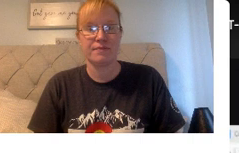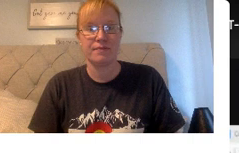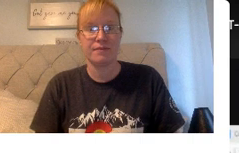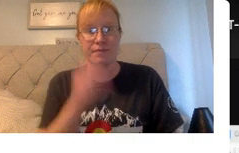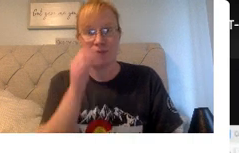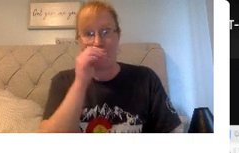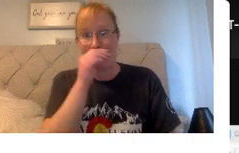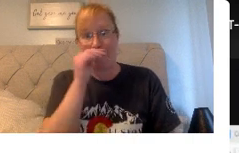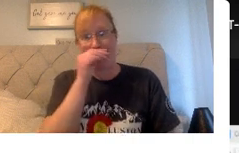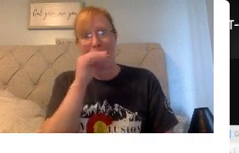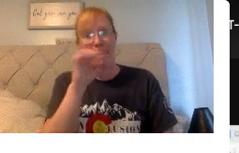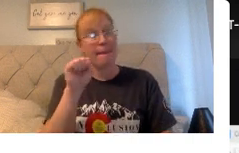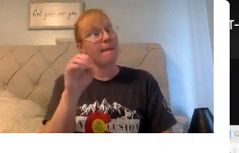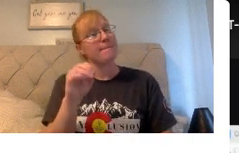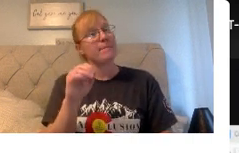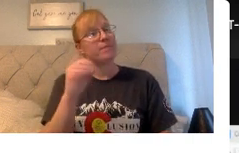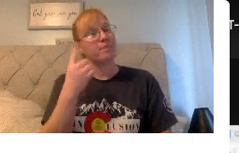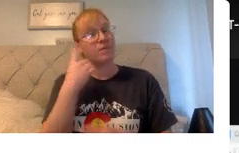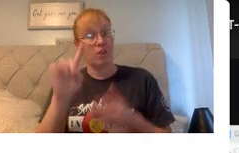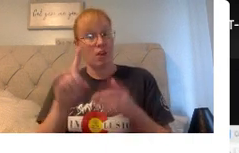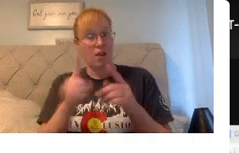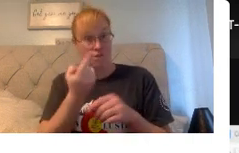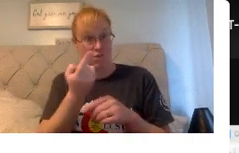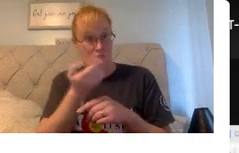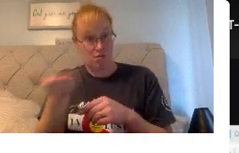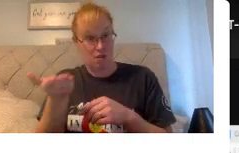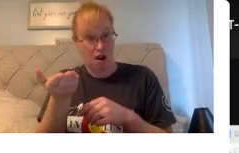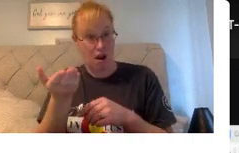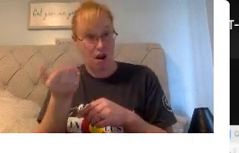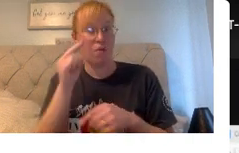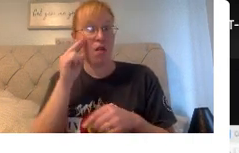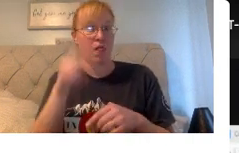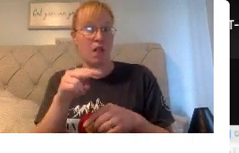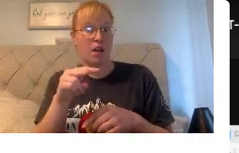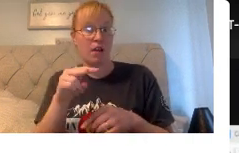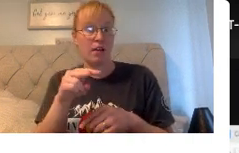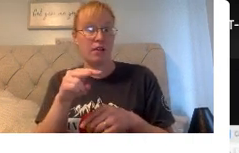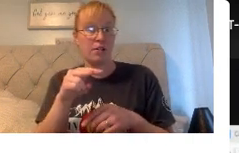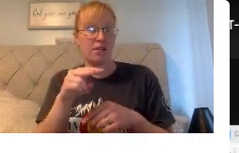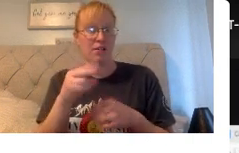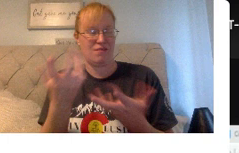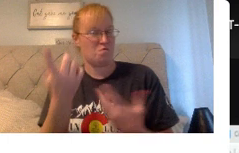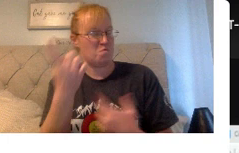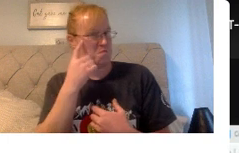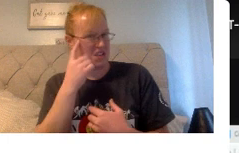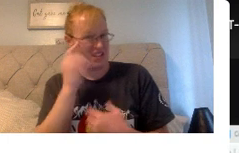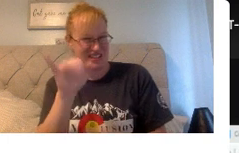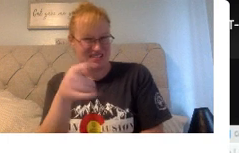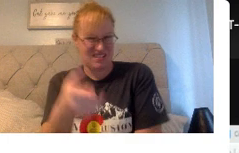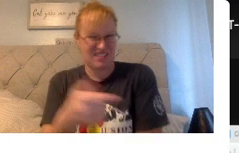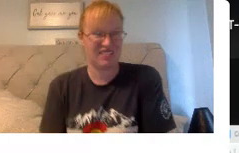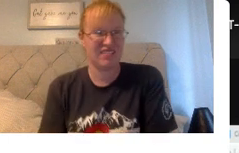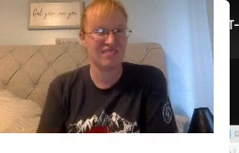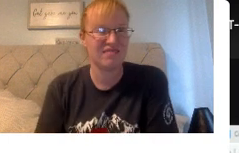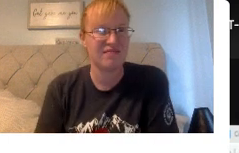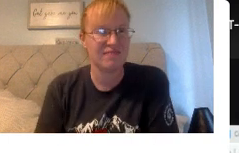Okay, so for our first item, we're looking at, I don't know, what do you guys think that is?